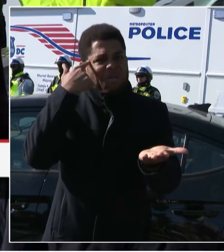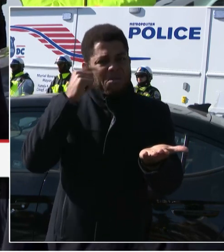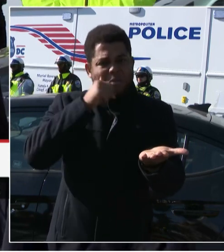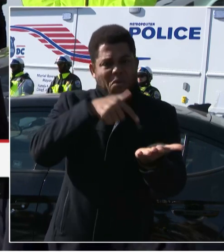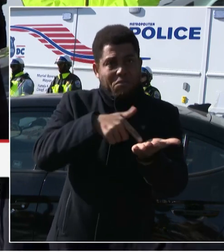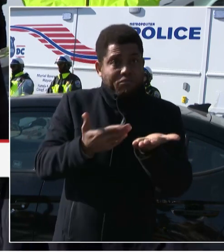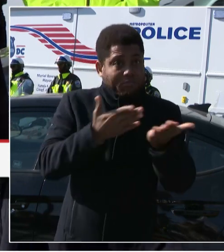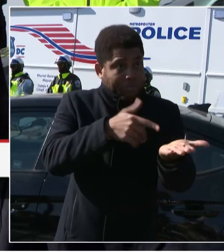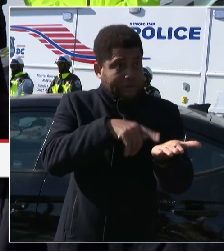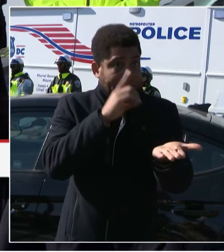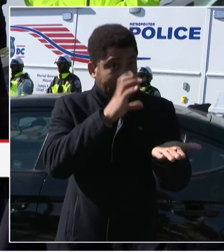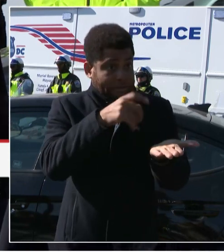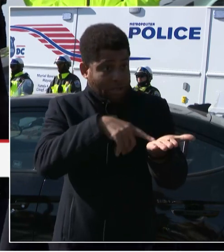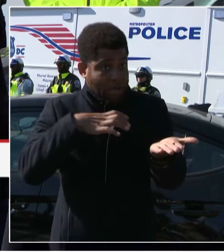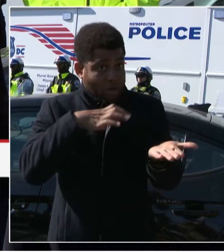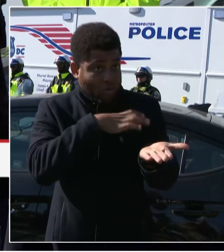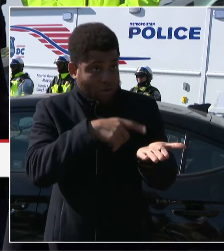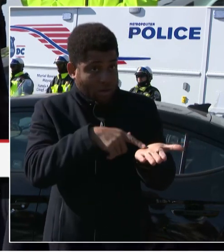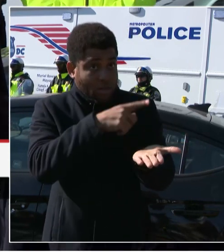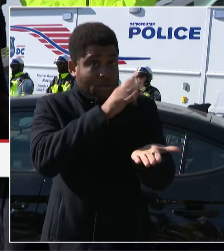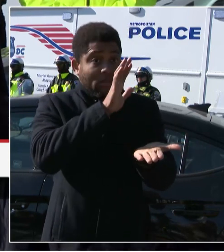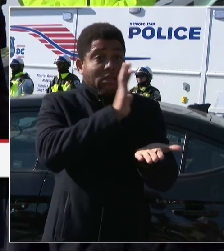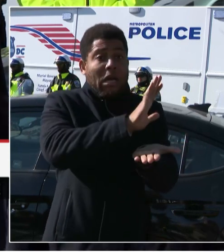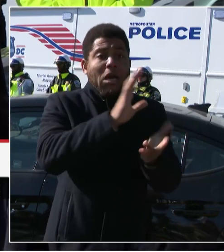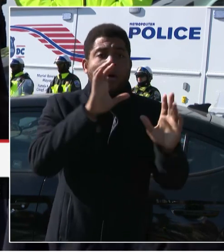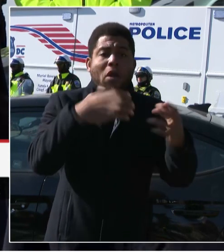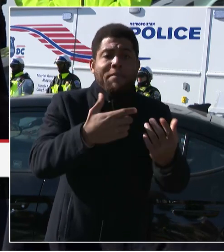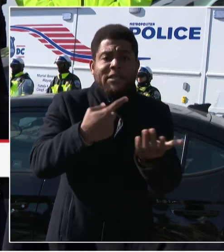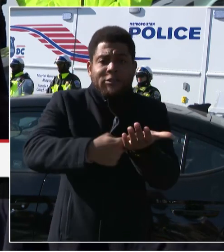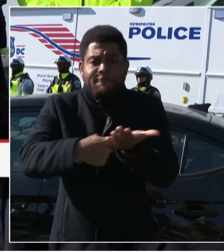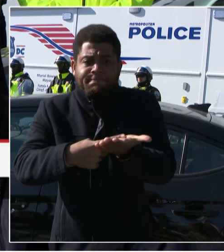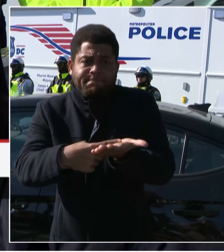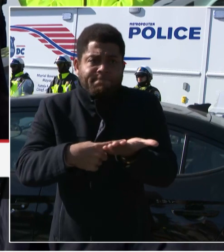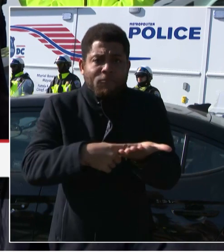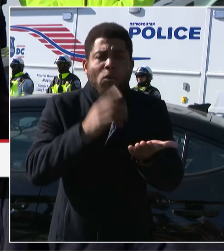be referred to the Committee on the Judiciary.